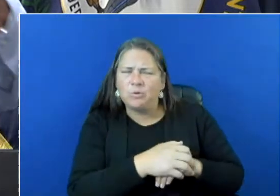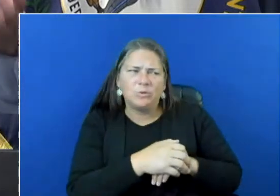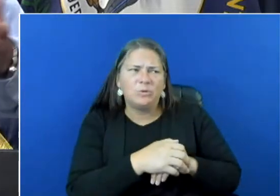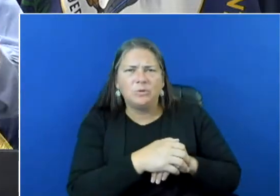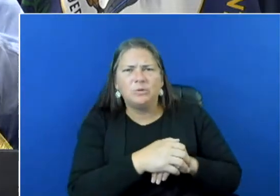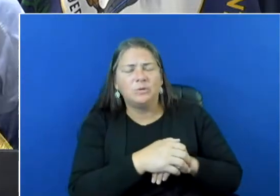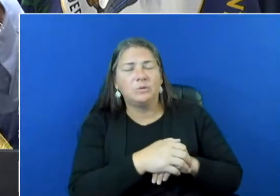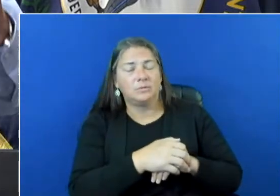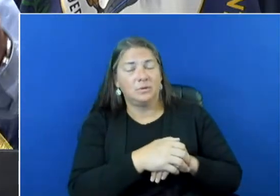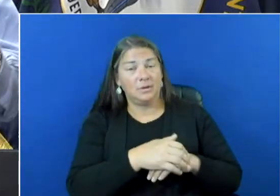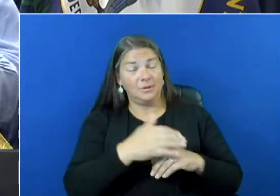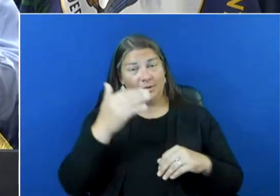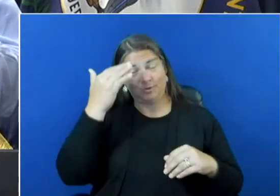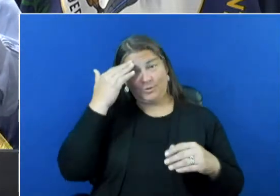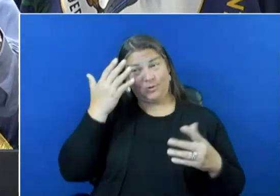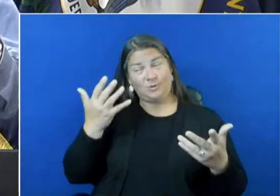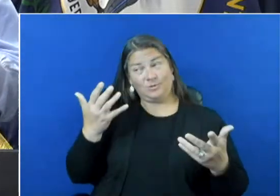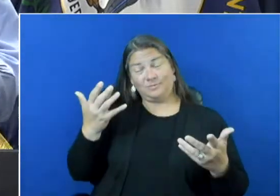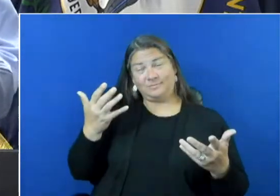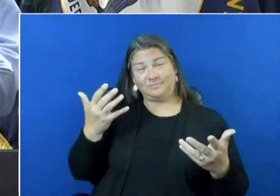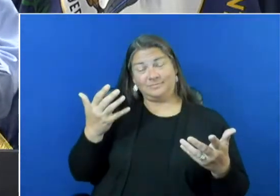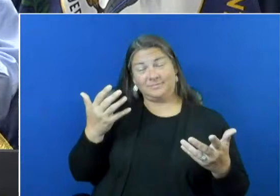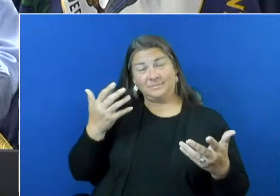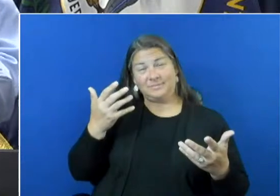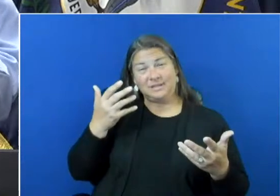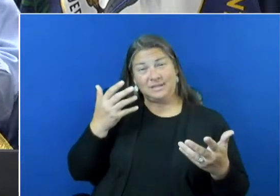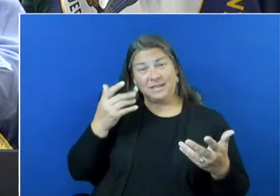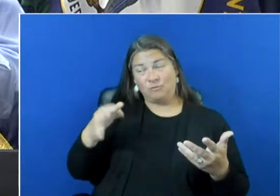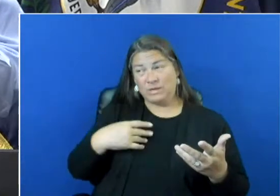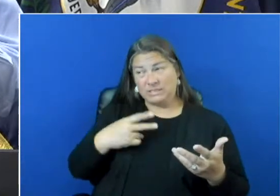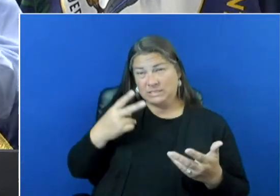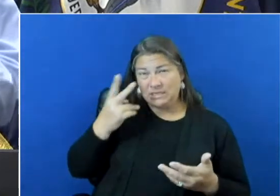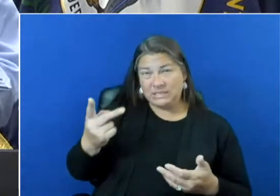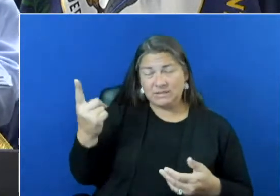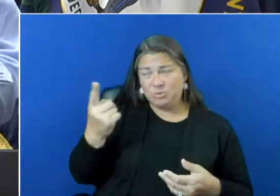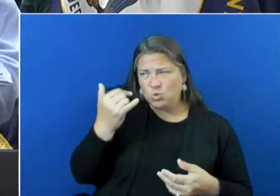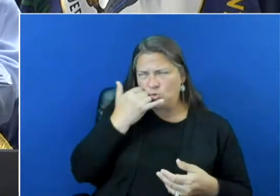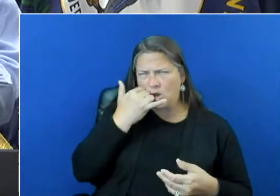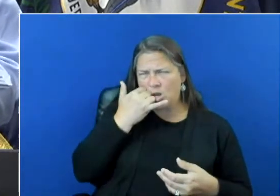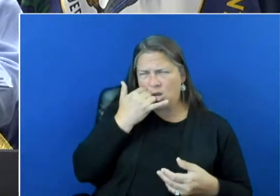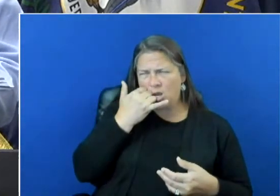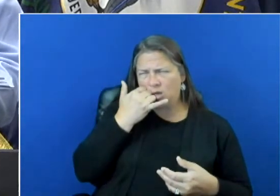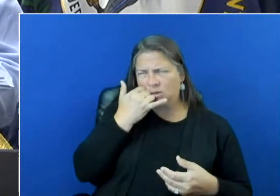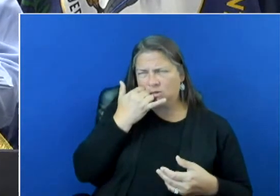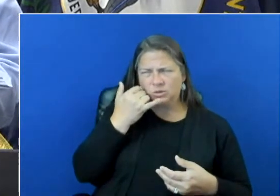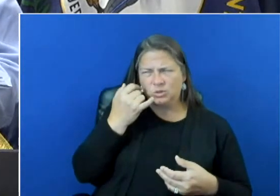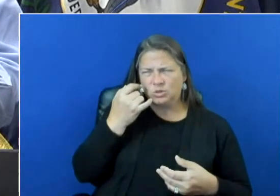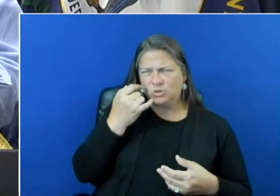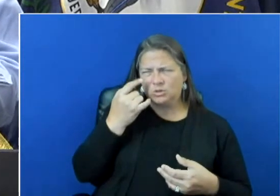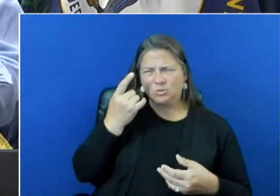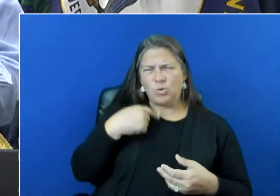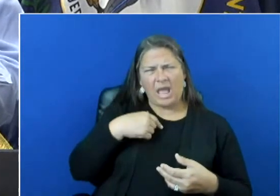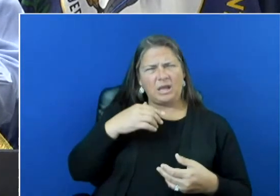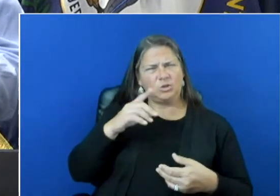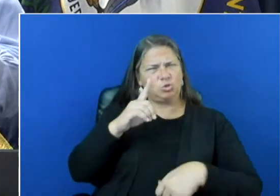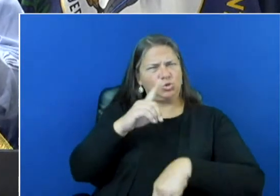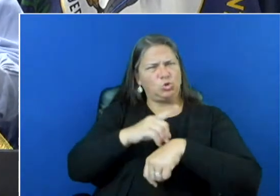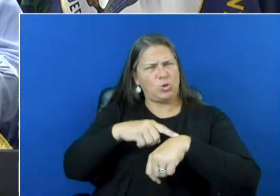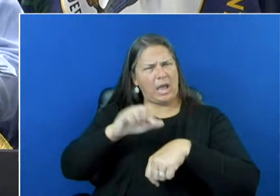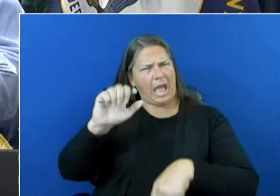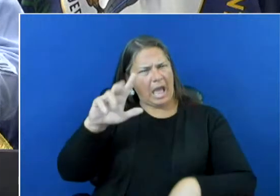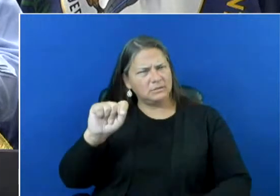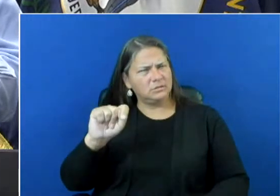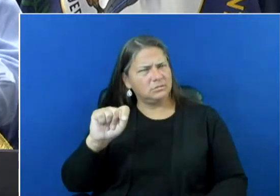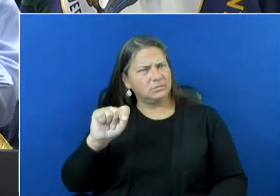when we see something that looks wrong or is going wrong, we have a duty to act. I believe this is one